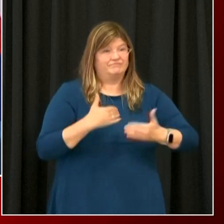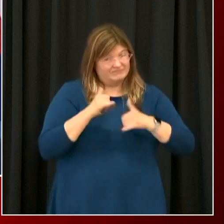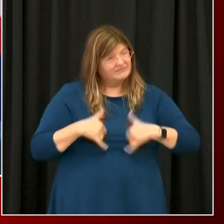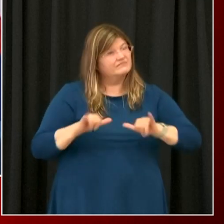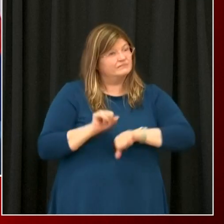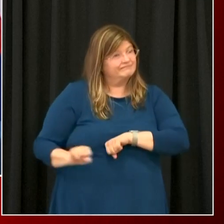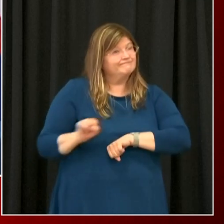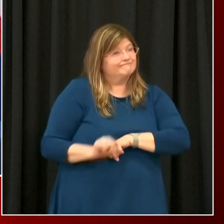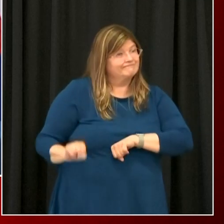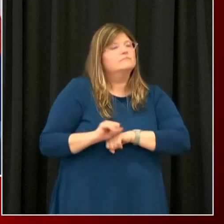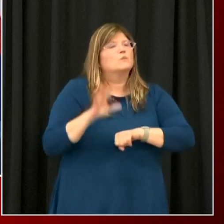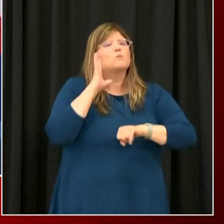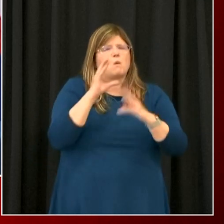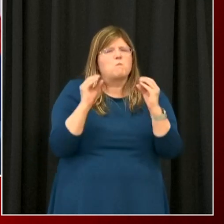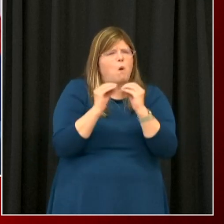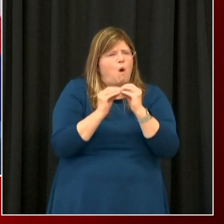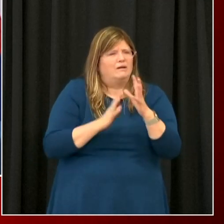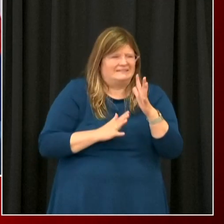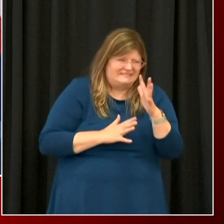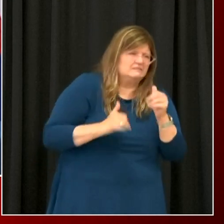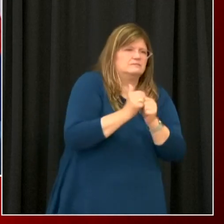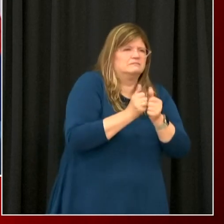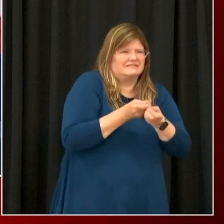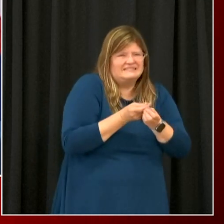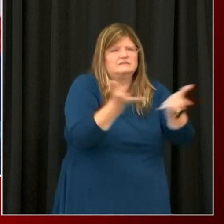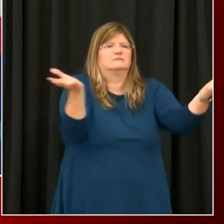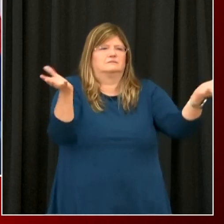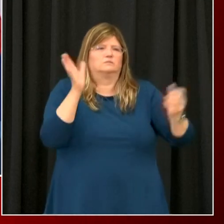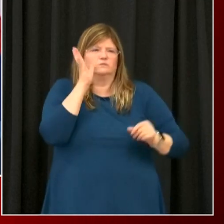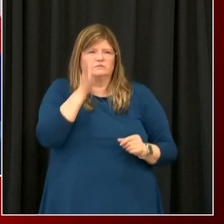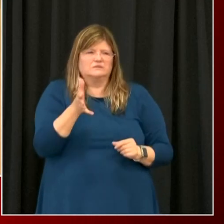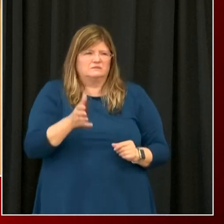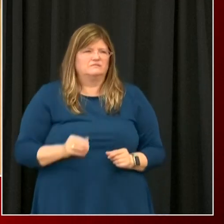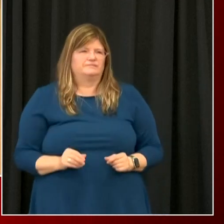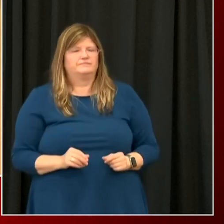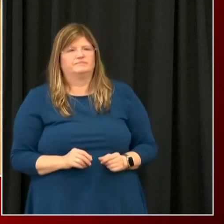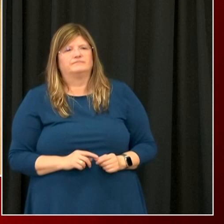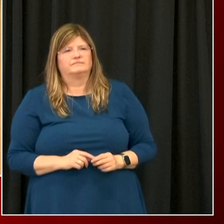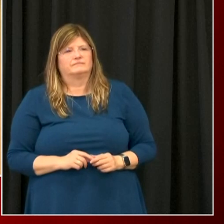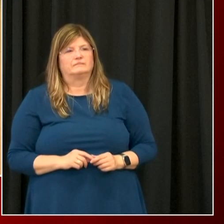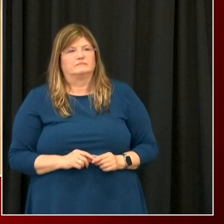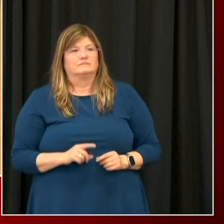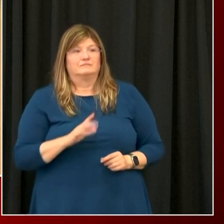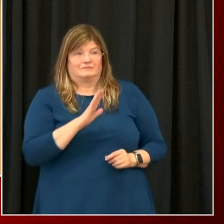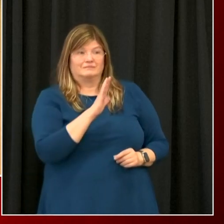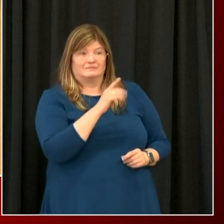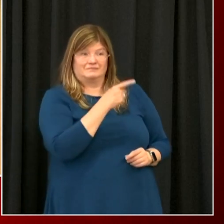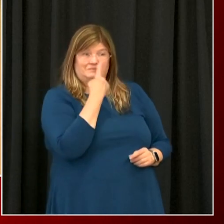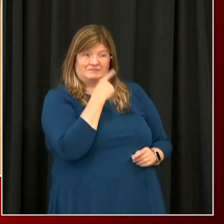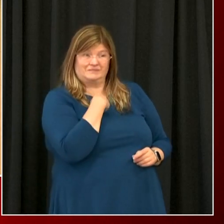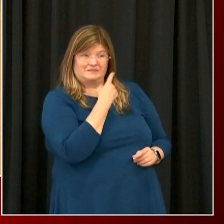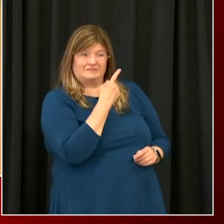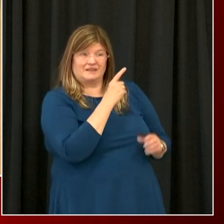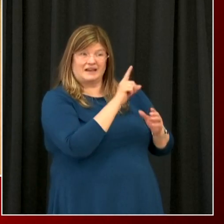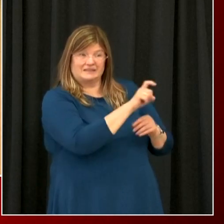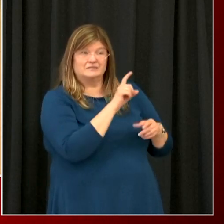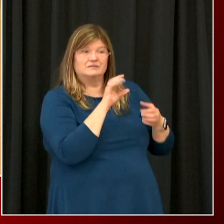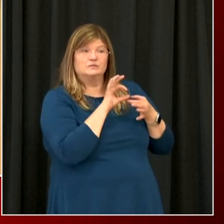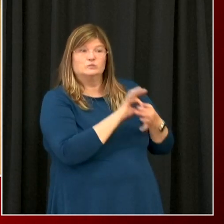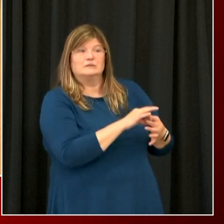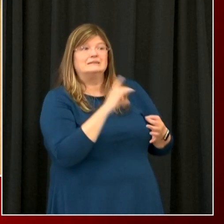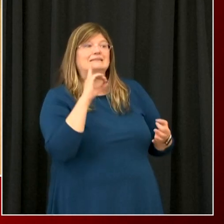support our businesses as best we can. Yes. Can I ask you a couple questions about some things going on in DC today? First, I'd like to